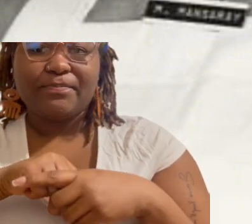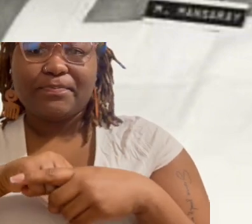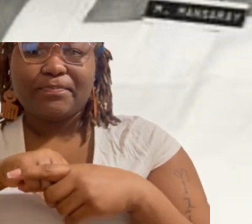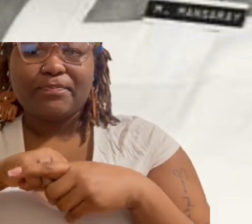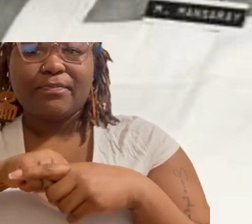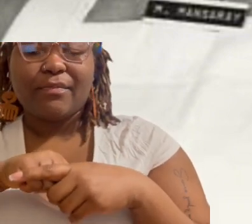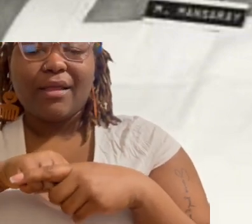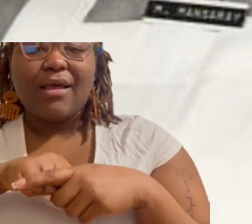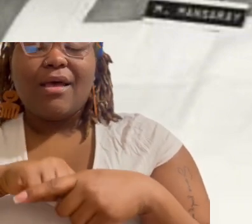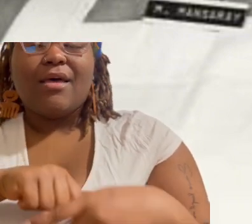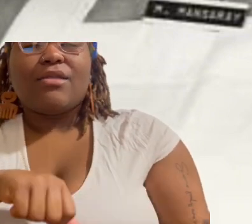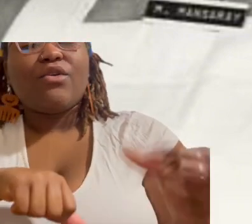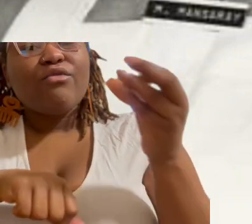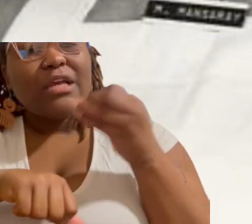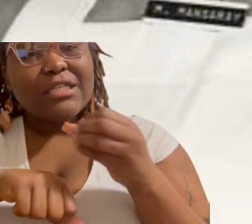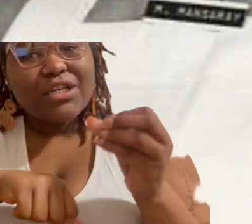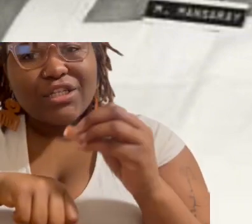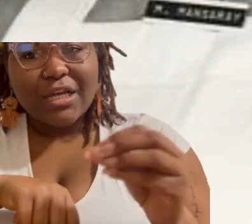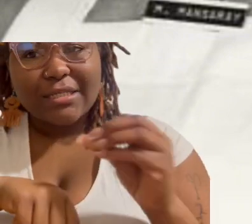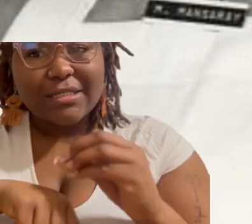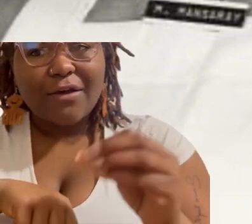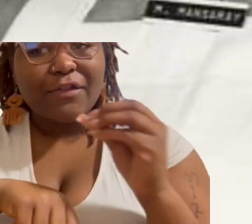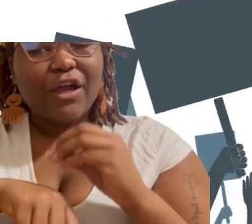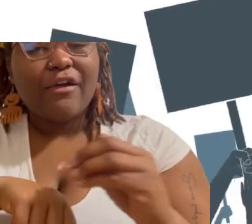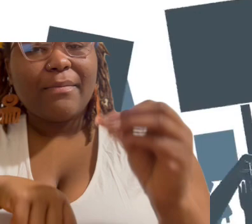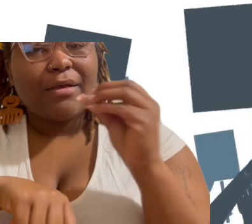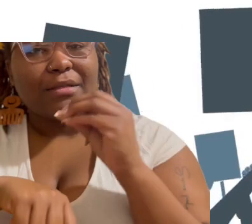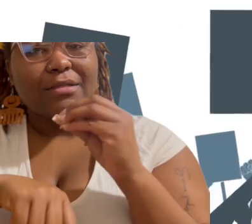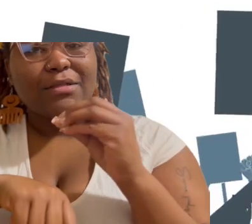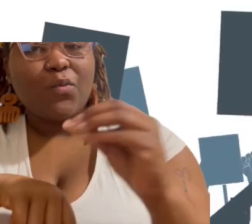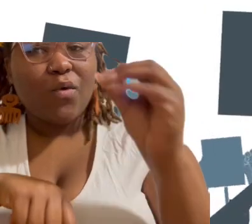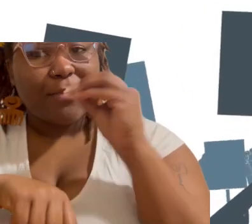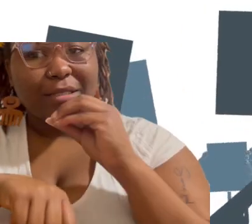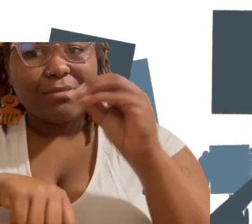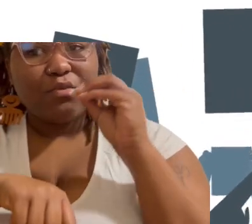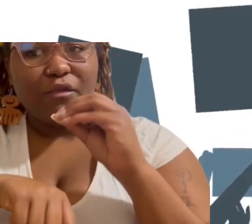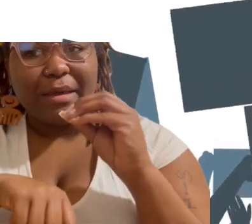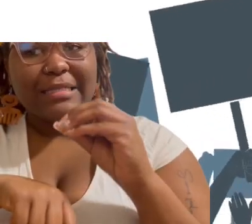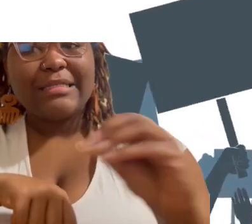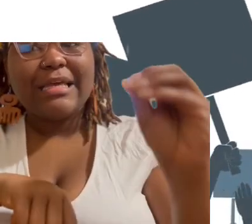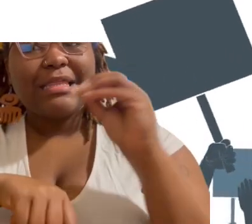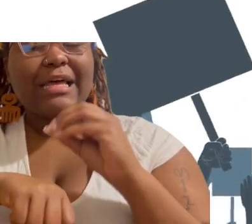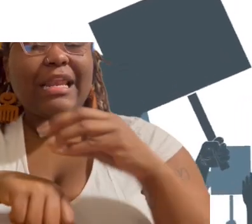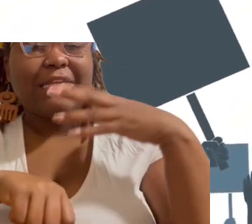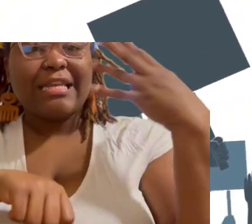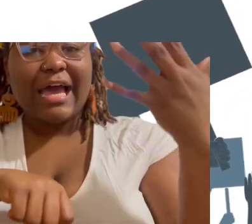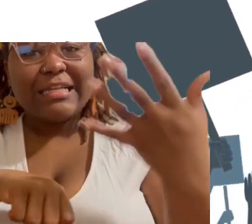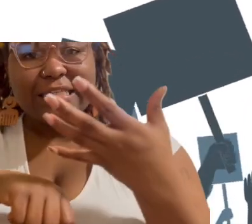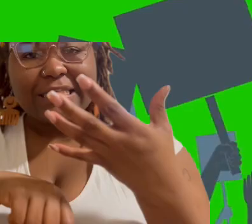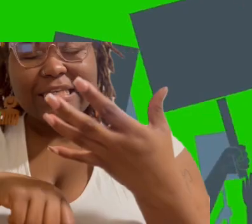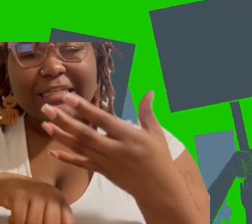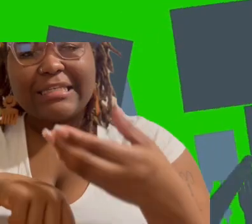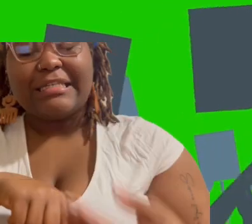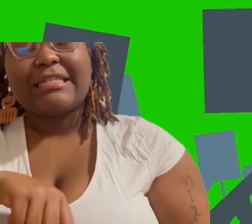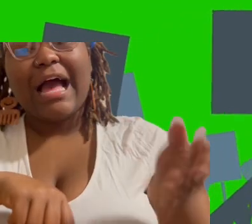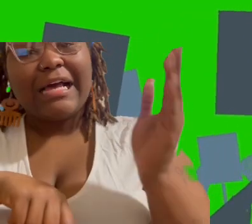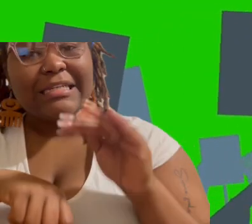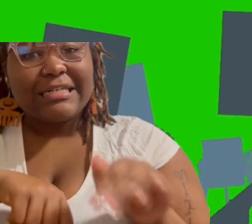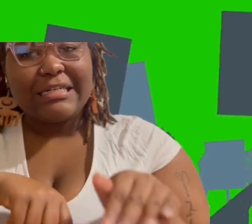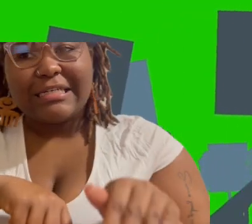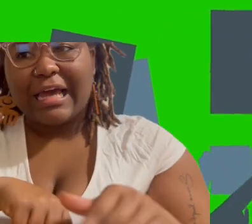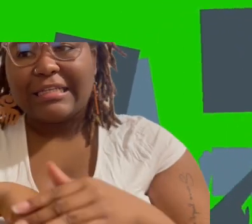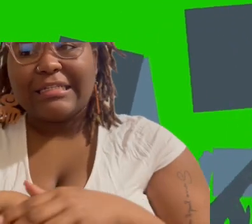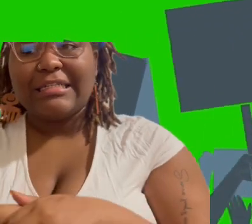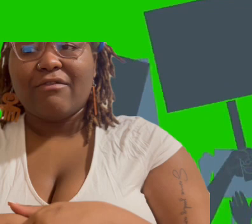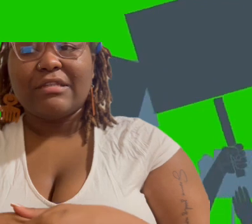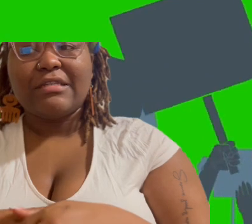education. The resurgence of the Caribbean's women's movement in the late 1960s and